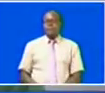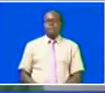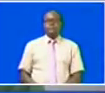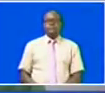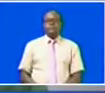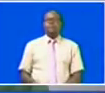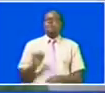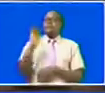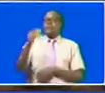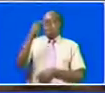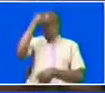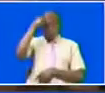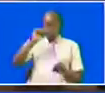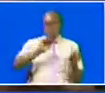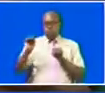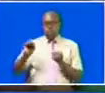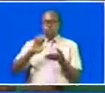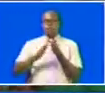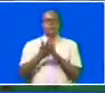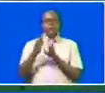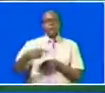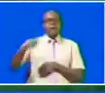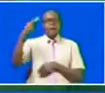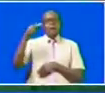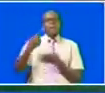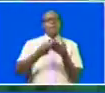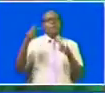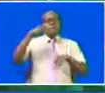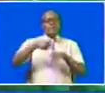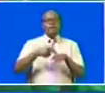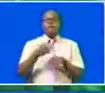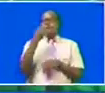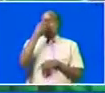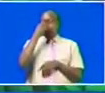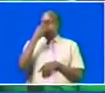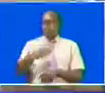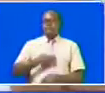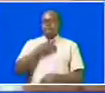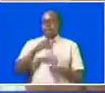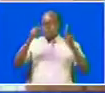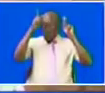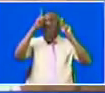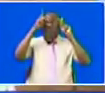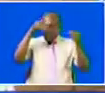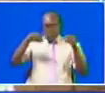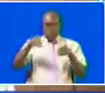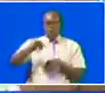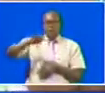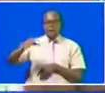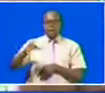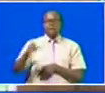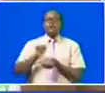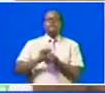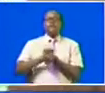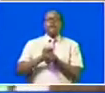The calls for Wetangula to shift camp became louder this week when Ruto visited Kakamega and Busia counties. Friday, the Bukusu Council of